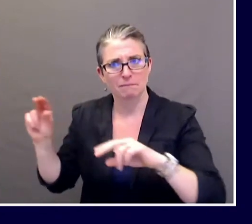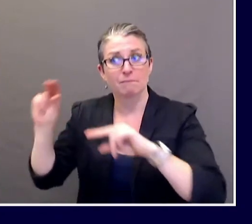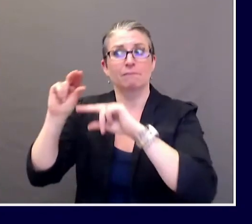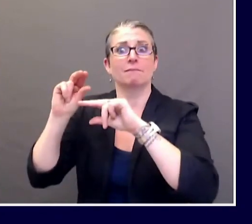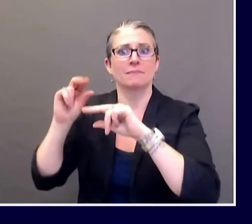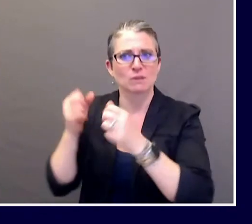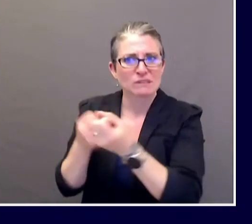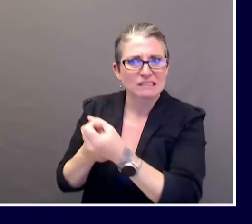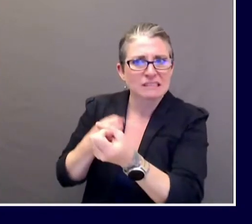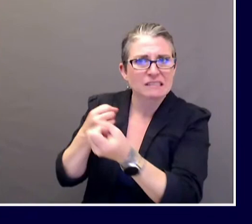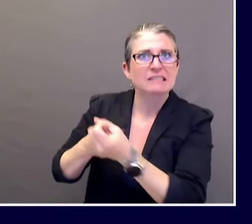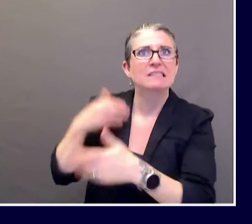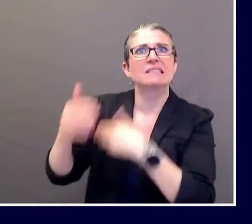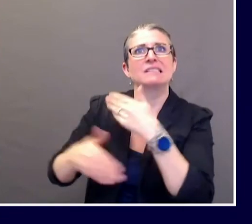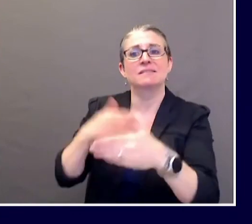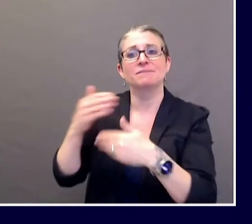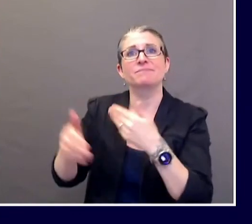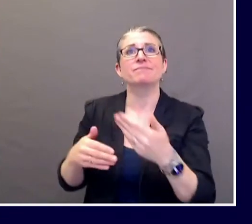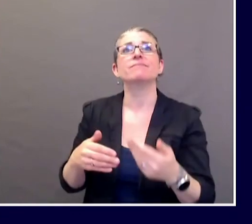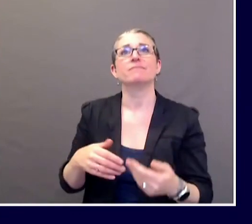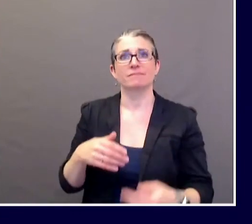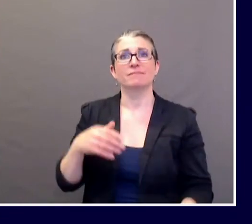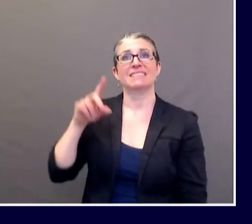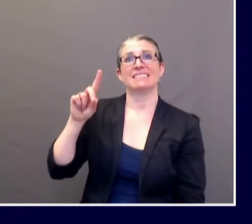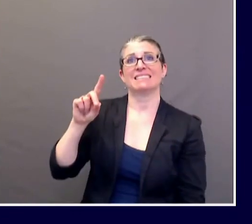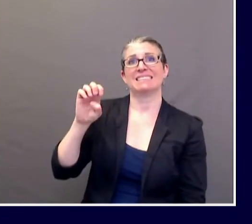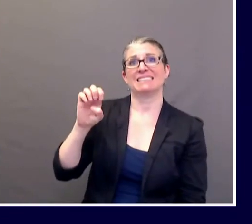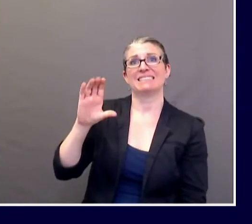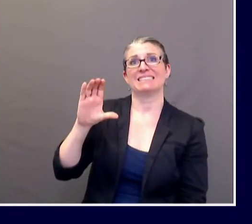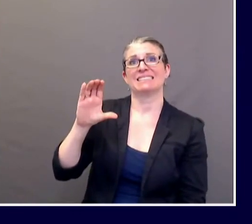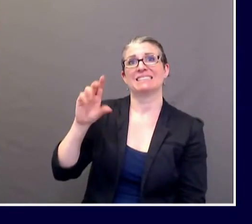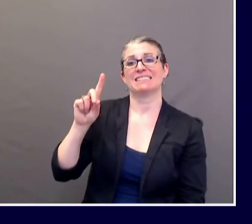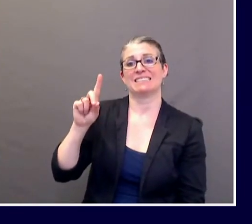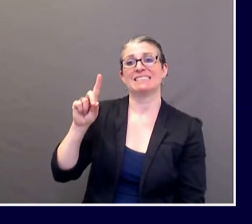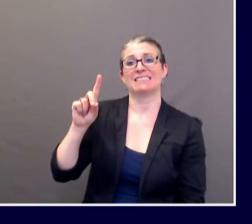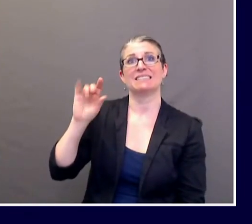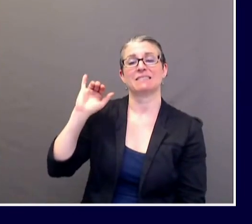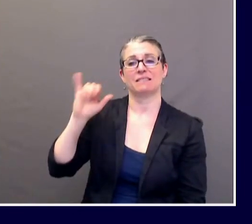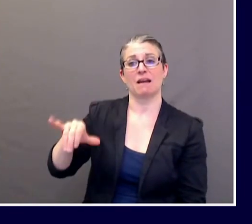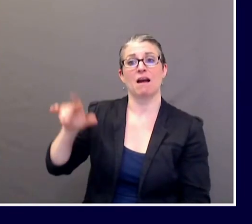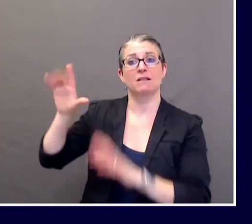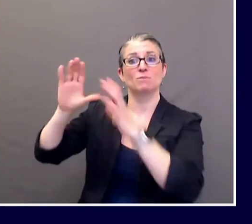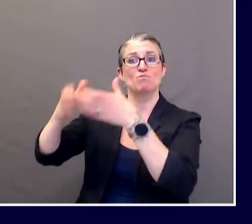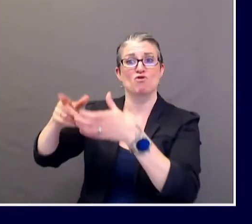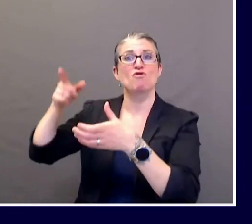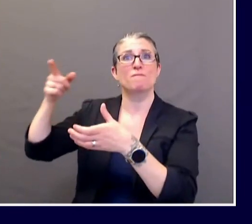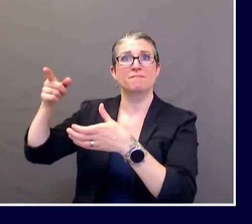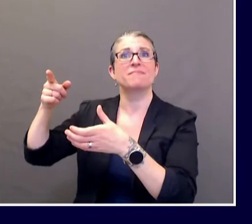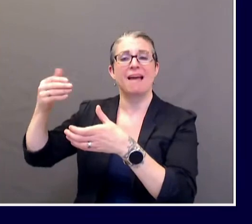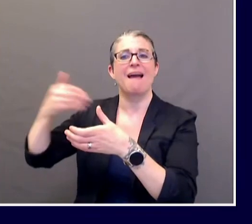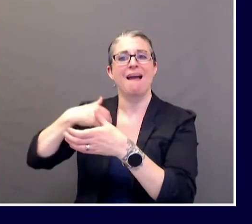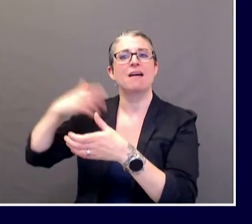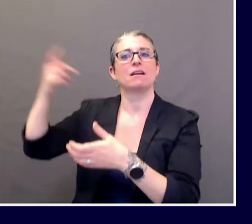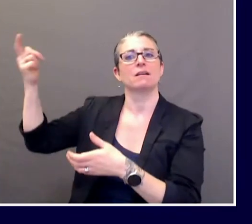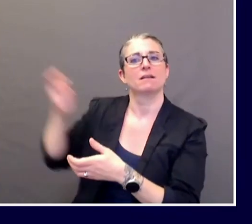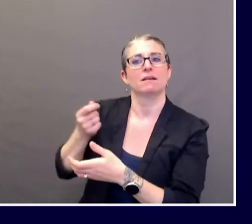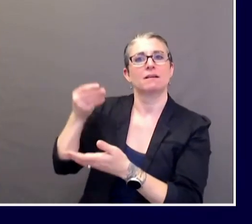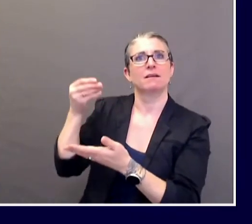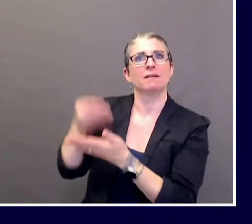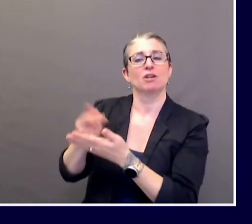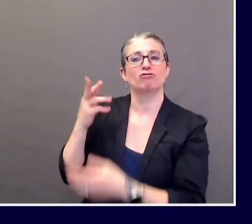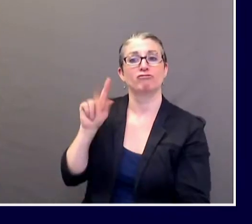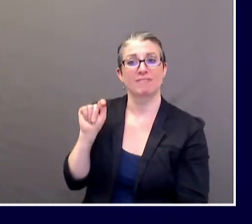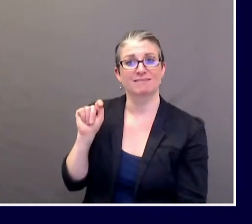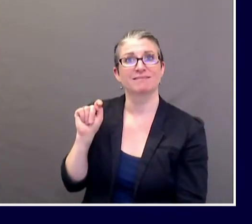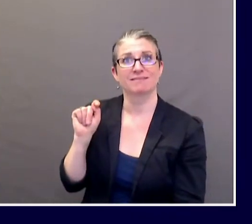Program that the Department of Economic and Community Development ran for healthcare industry, for nursing facilities, hospitals, and